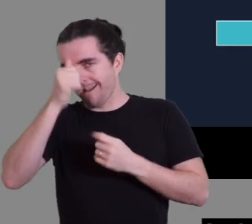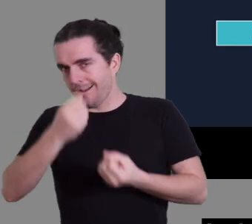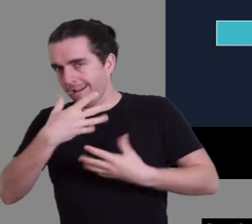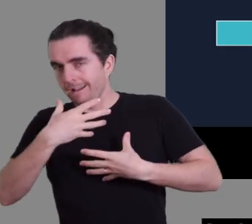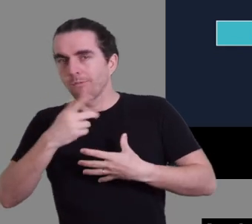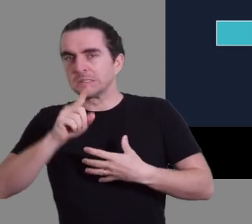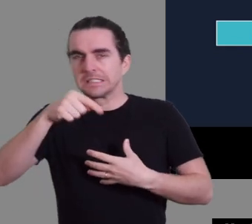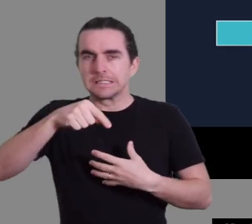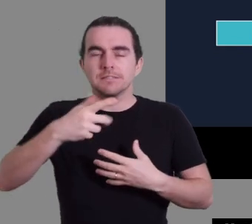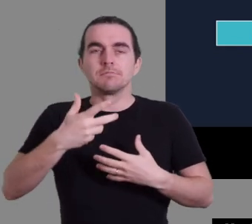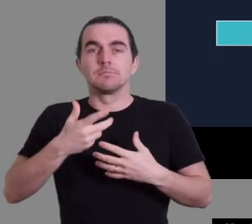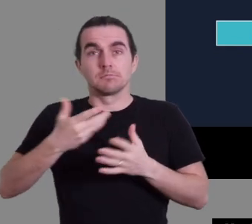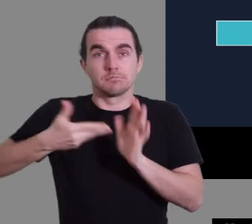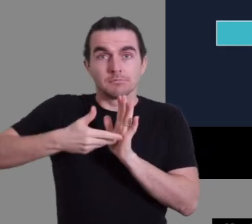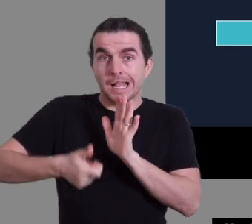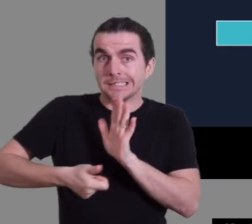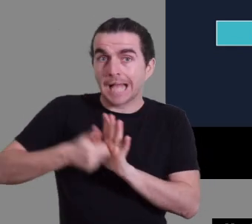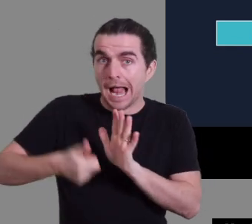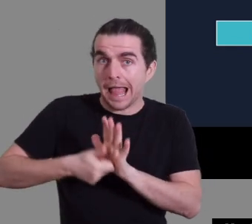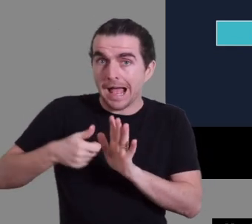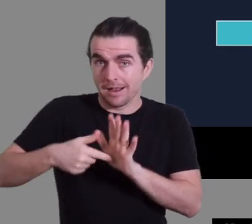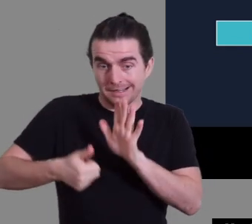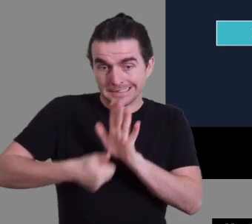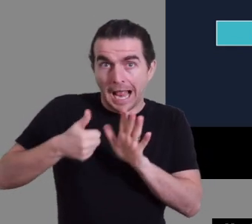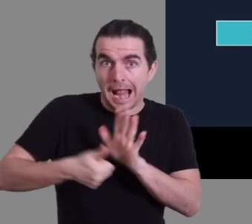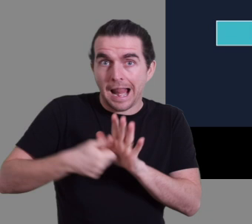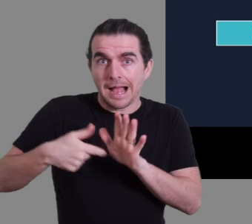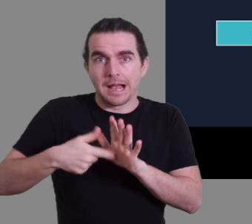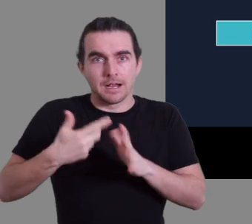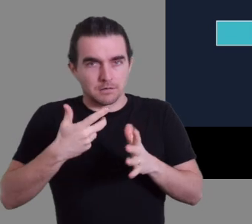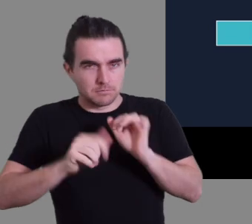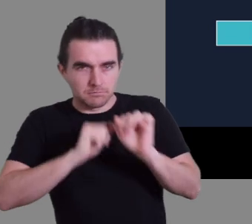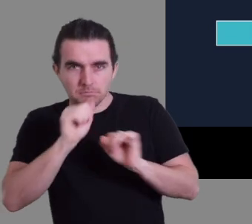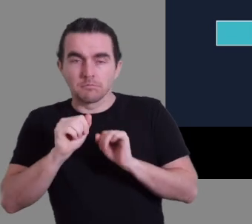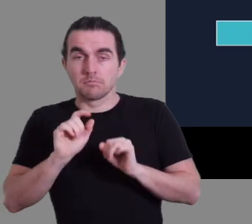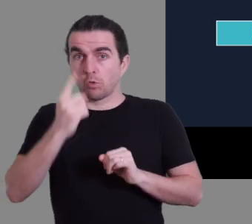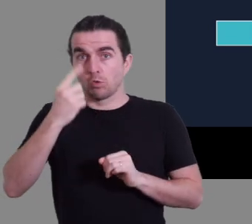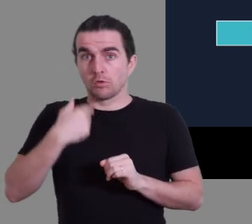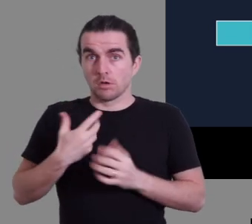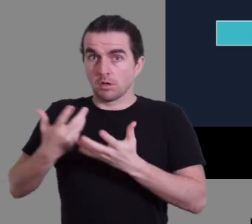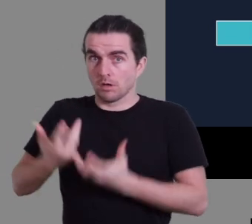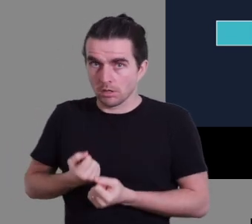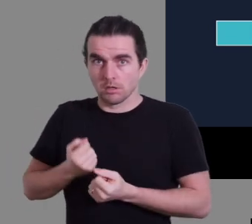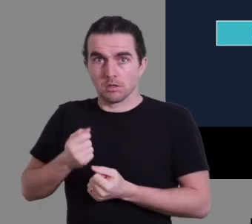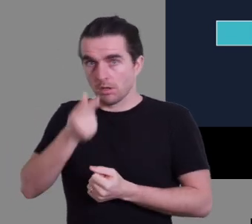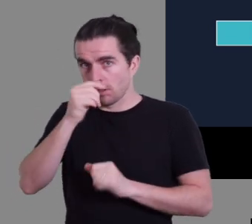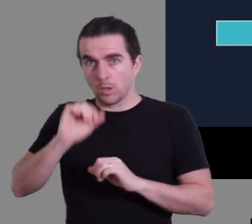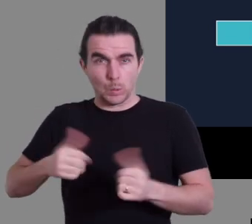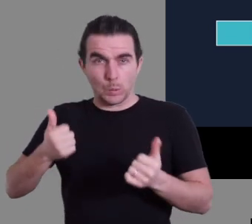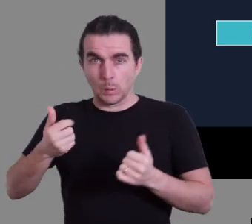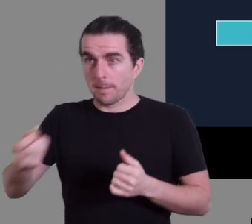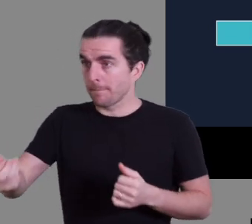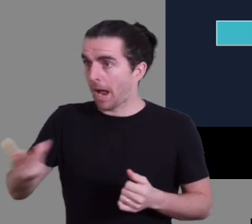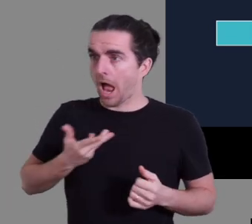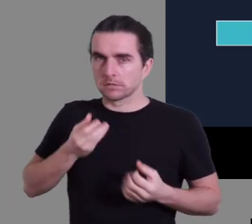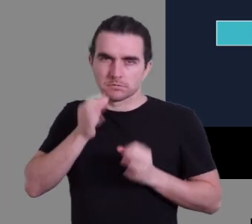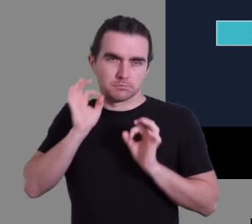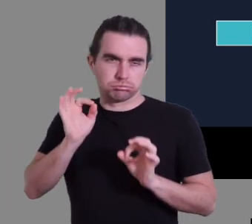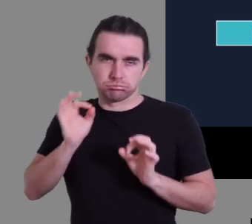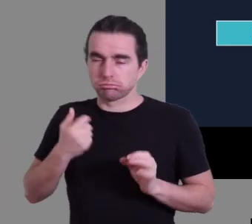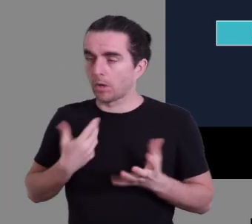one would be technique. All the different techniques that might be involved. So that might be your first touch. It might be